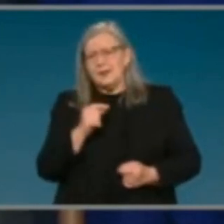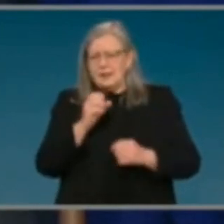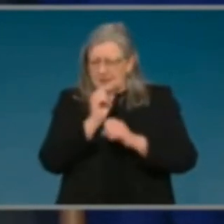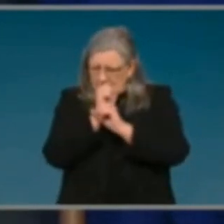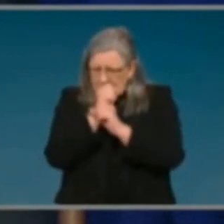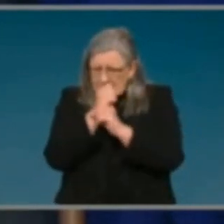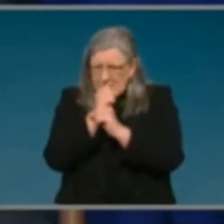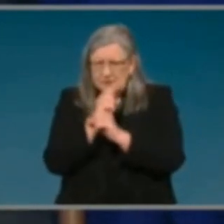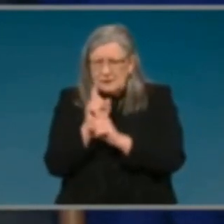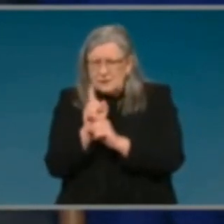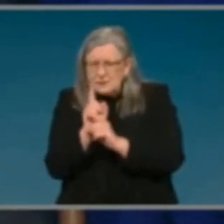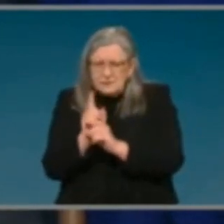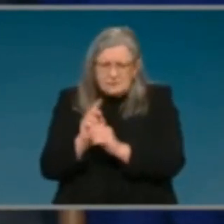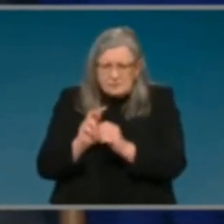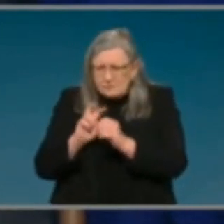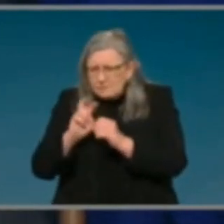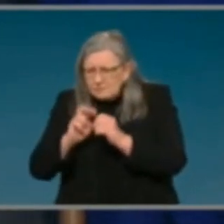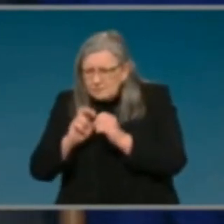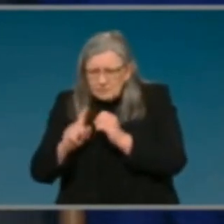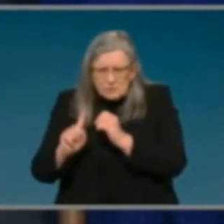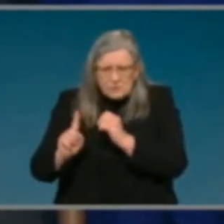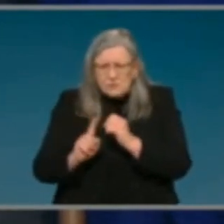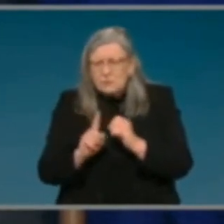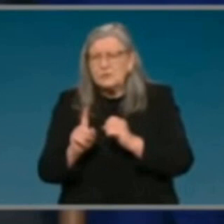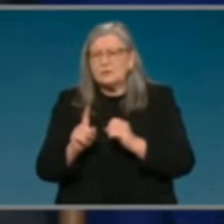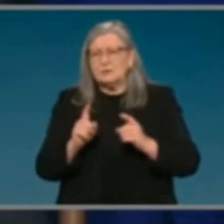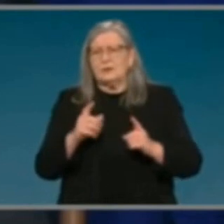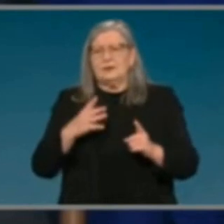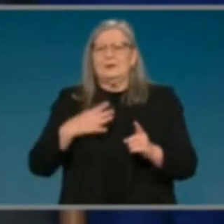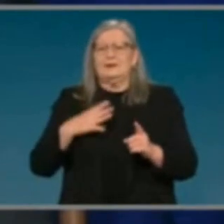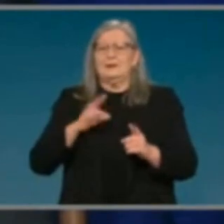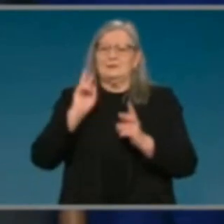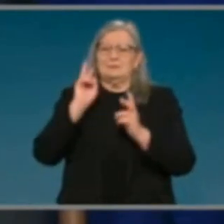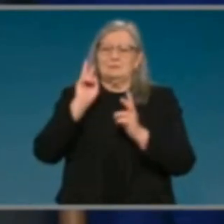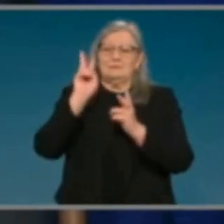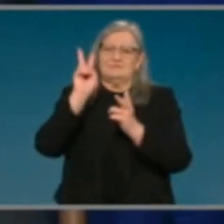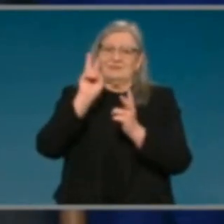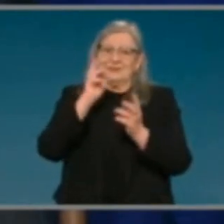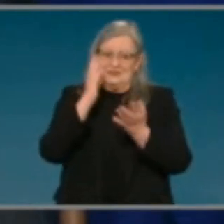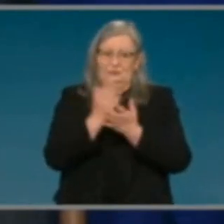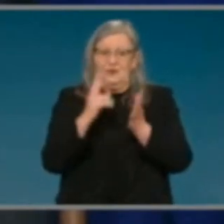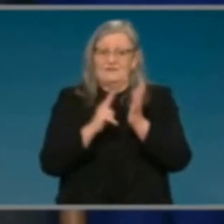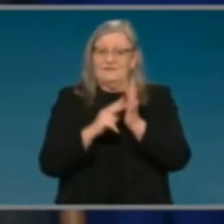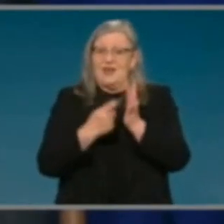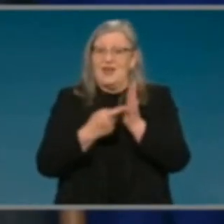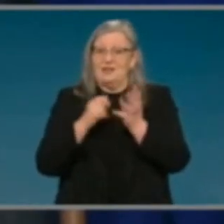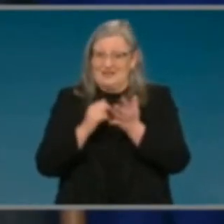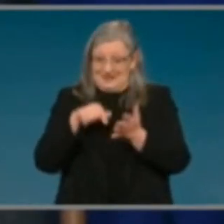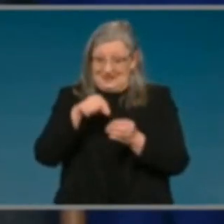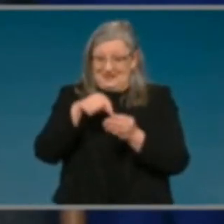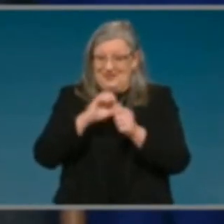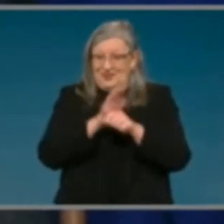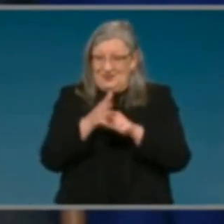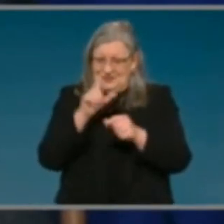with the current vaccines. We need virus for that, and so virus is being grown in Australia on that first case that was